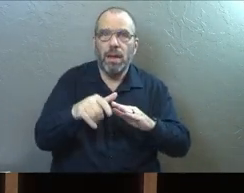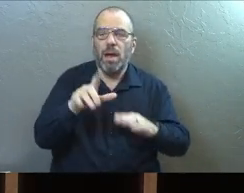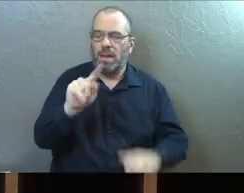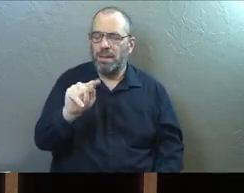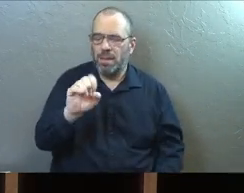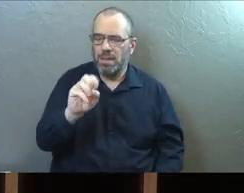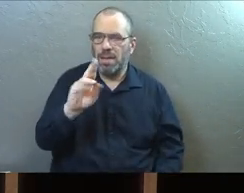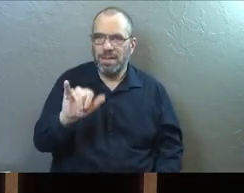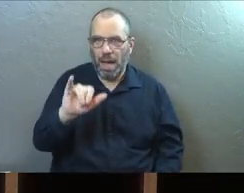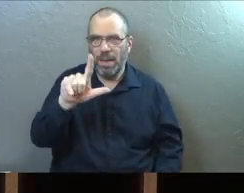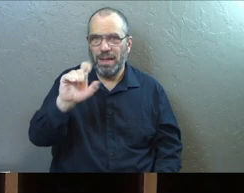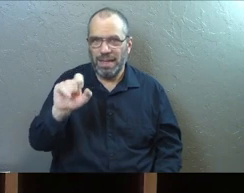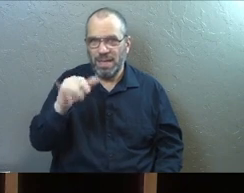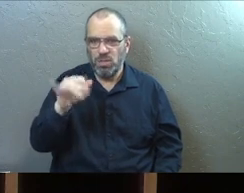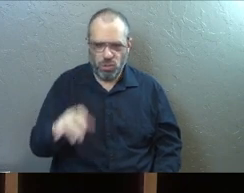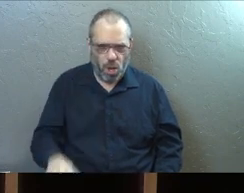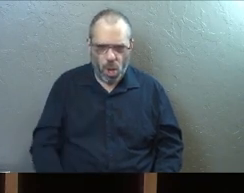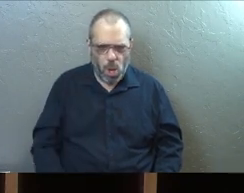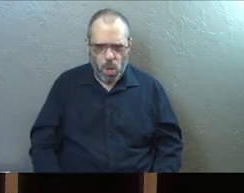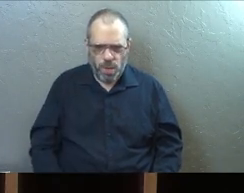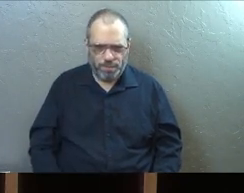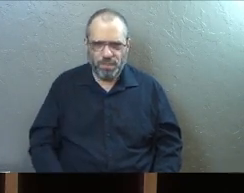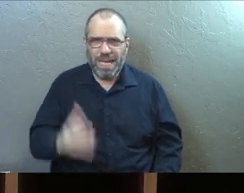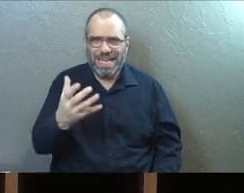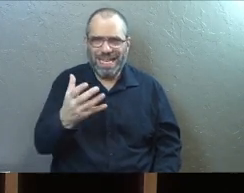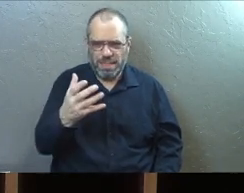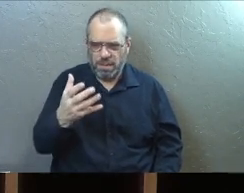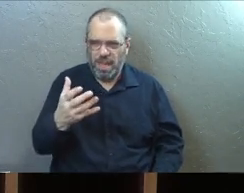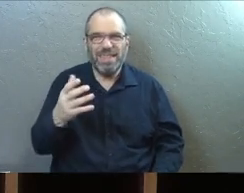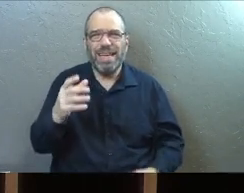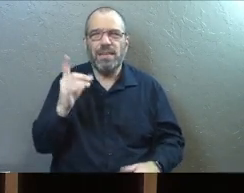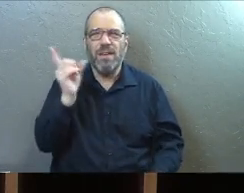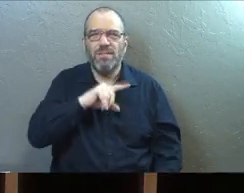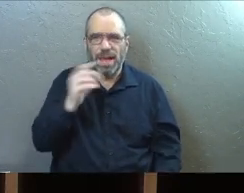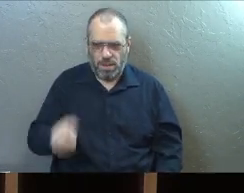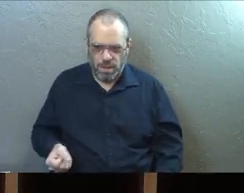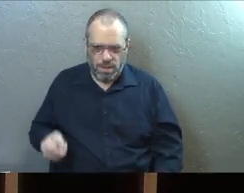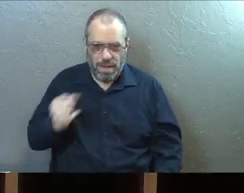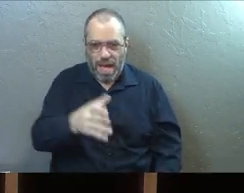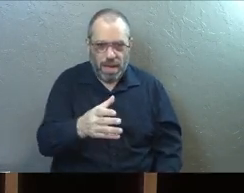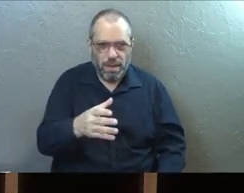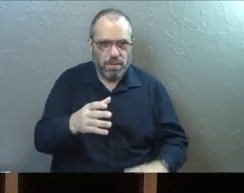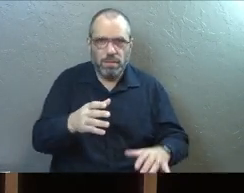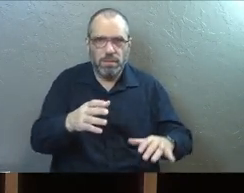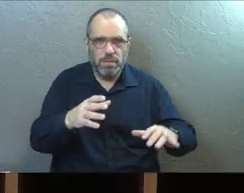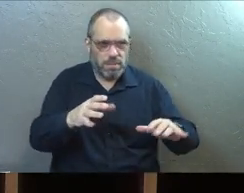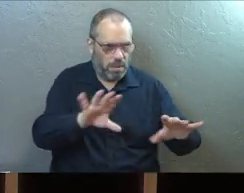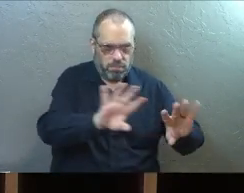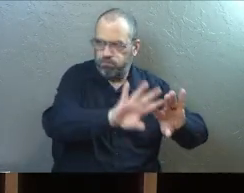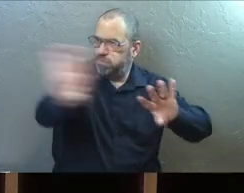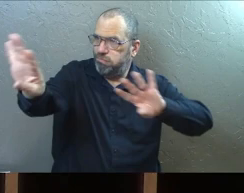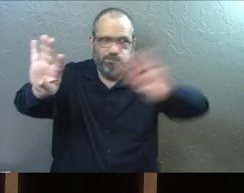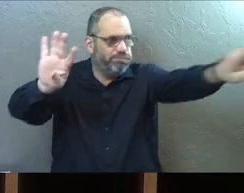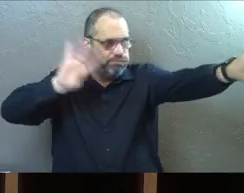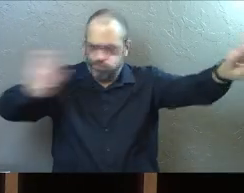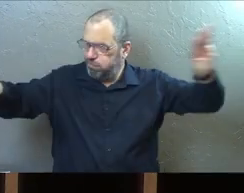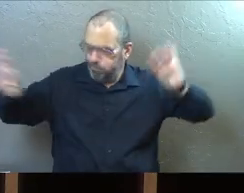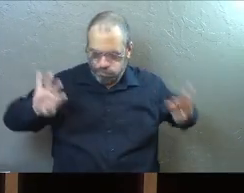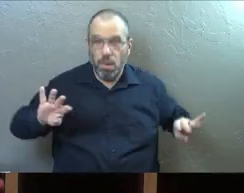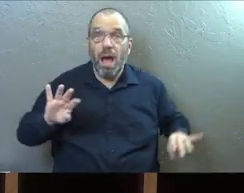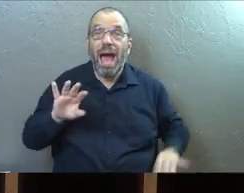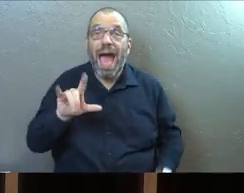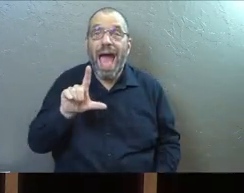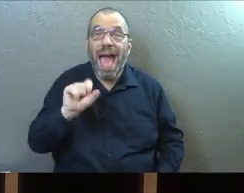Tommy Lee Jones plays a general and he like throws this fake grenade out onto the ground and everybody goes, you know, to save themselves.